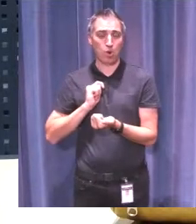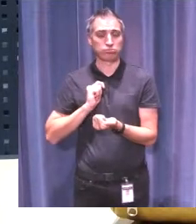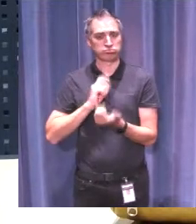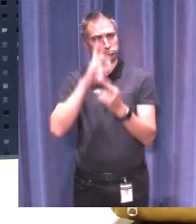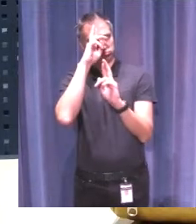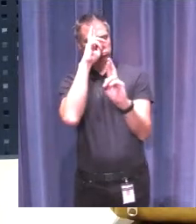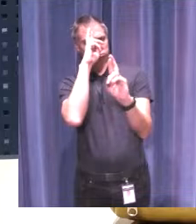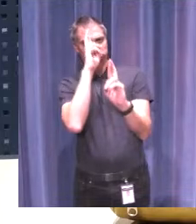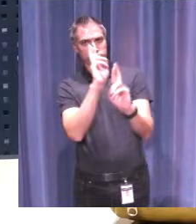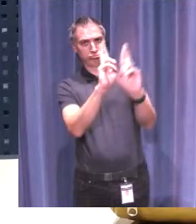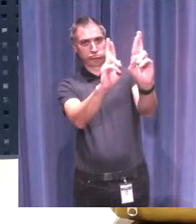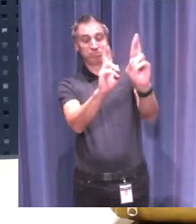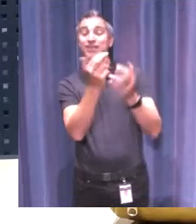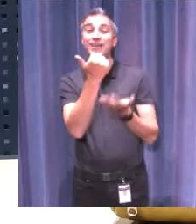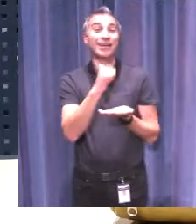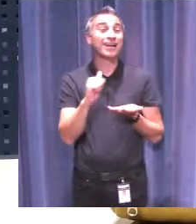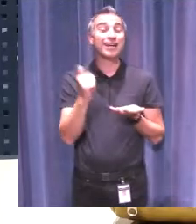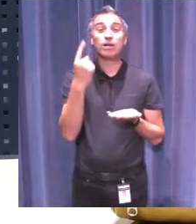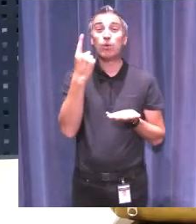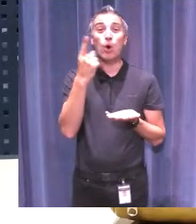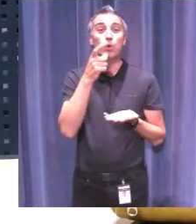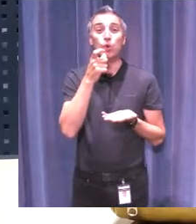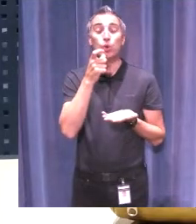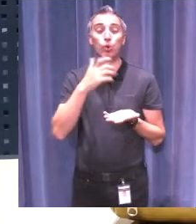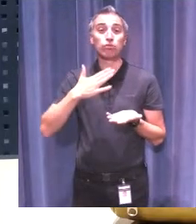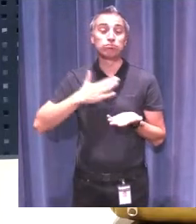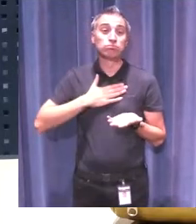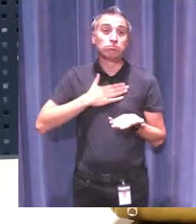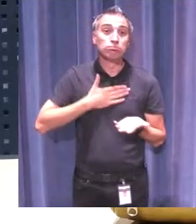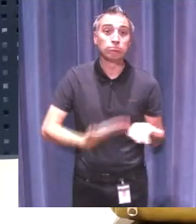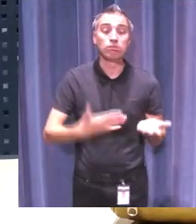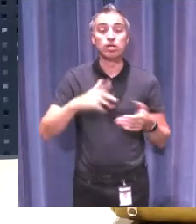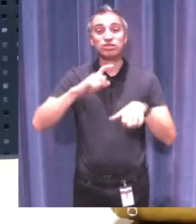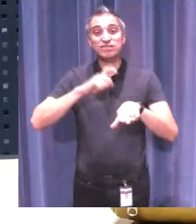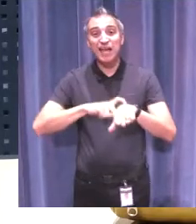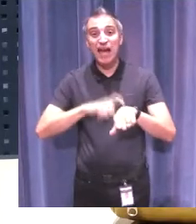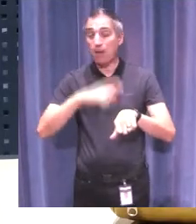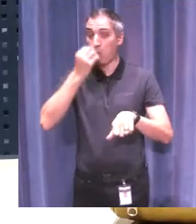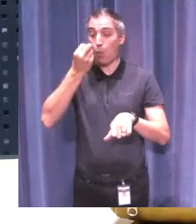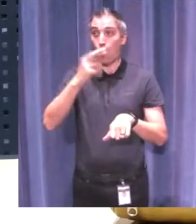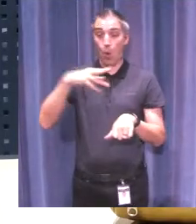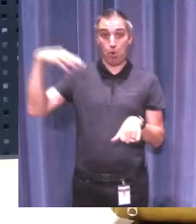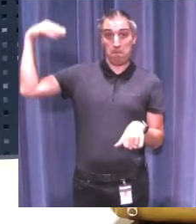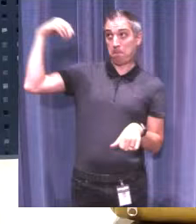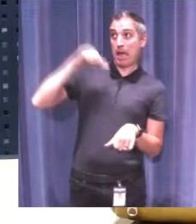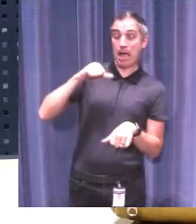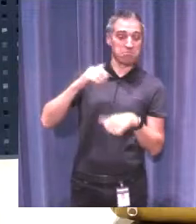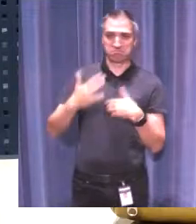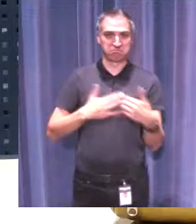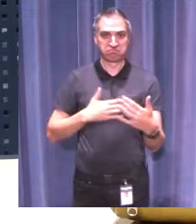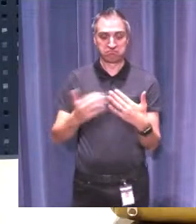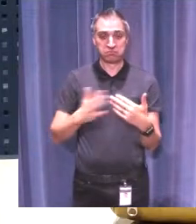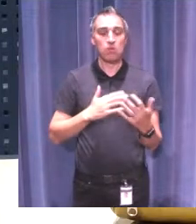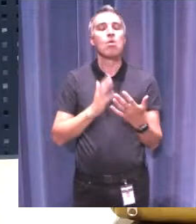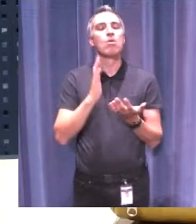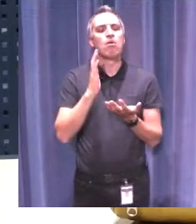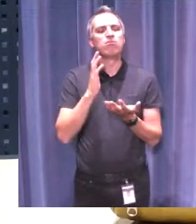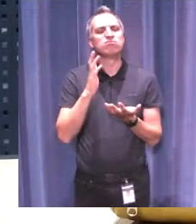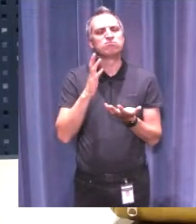I think anyone who's donating their time or effort or being paid to be there even deserves